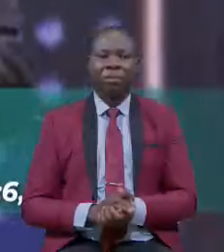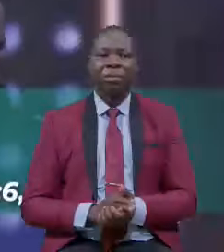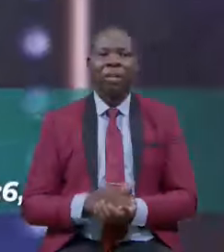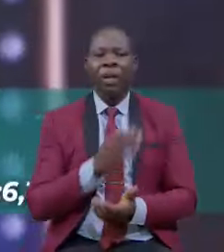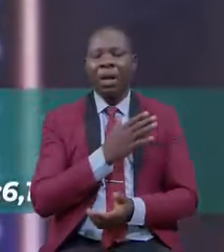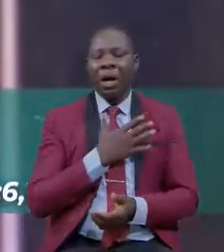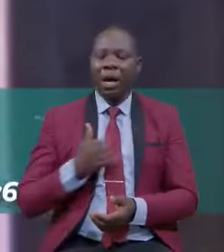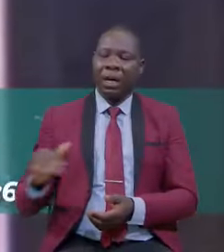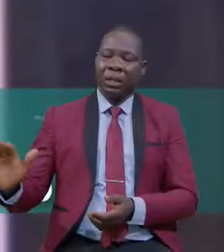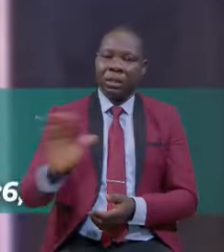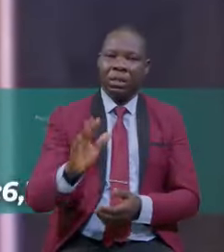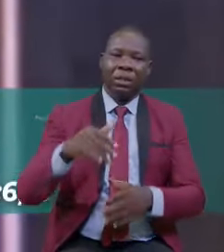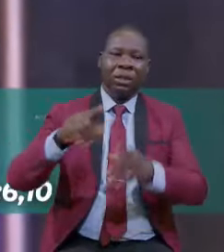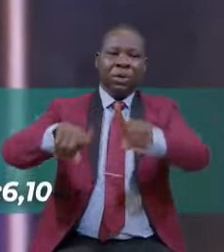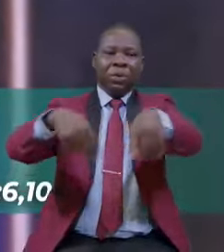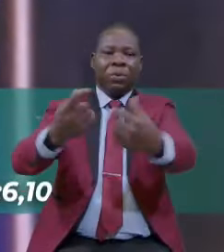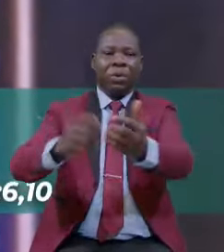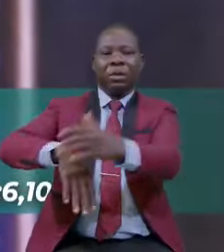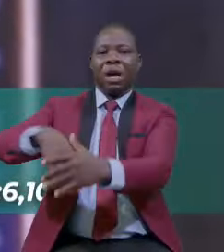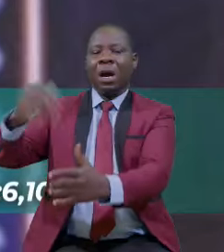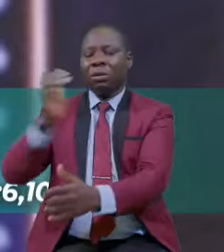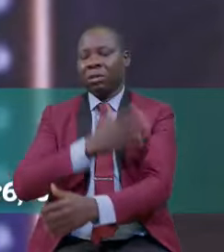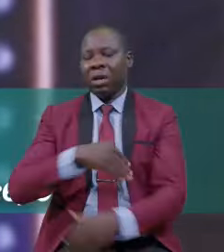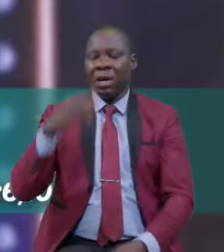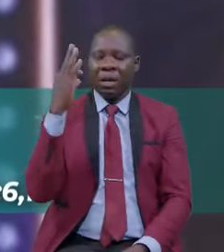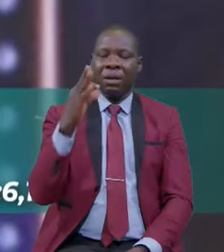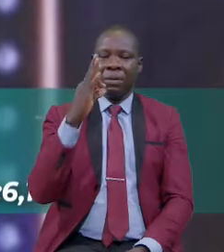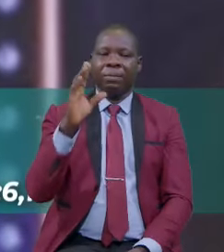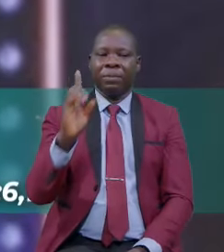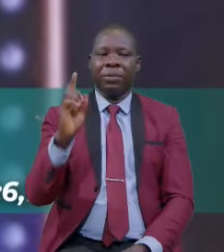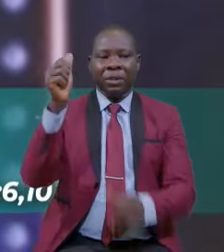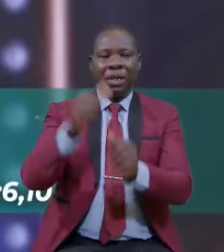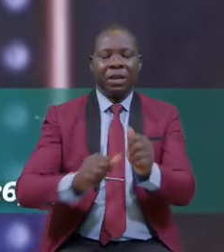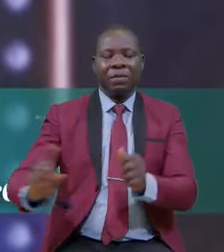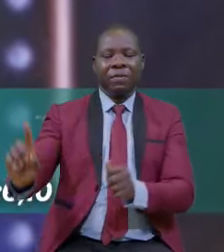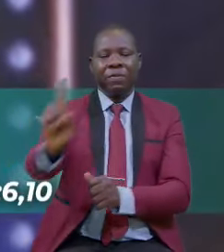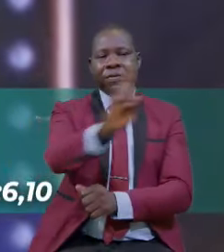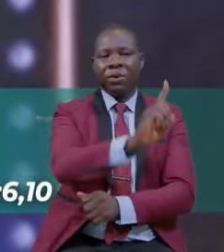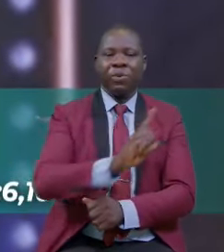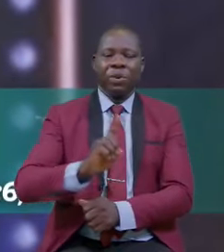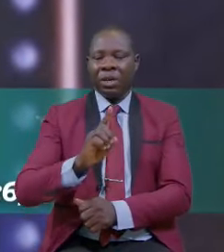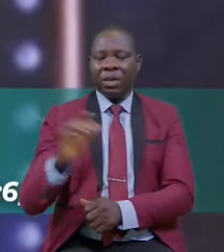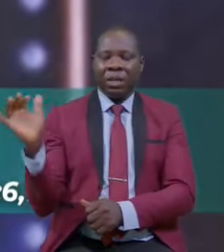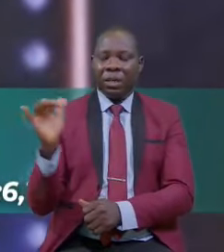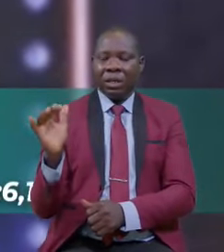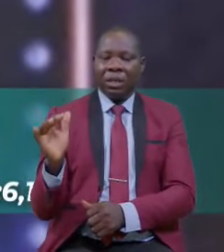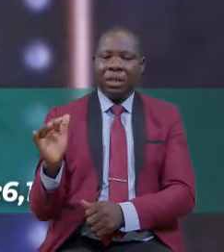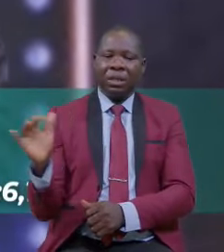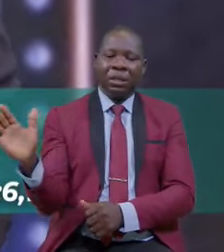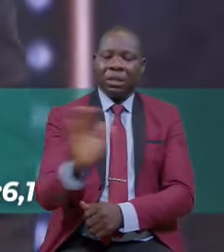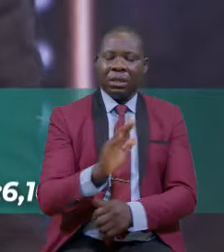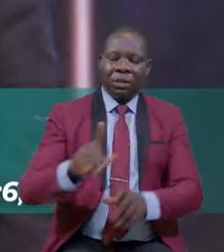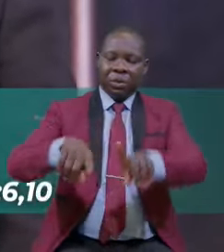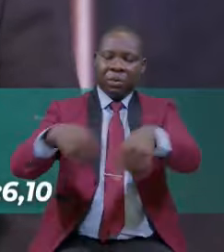went forth and preached everywhere. They went forth and preached everywhere. Now,